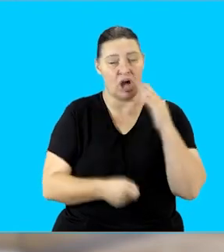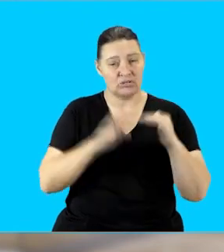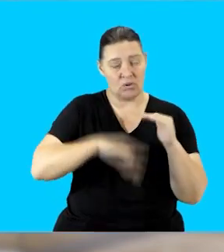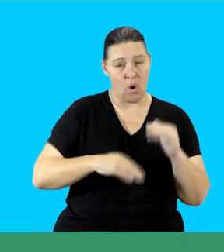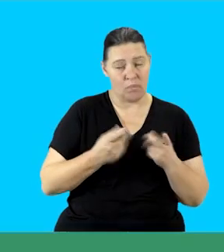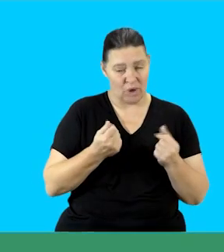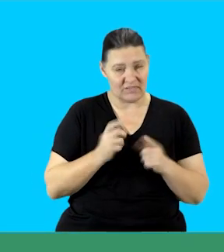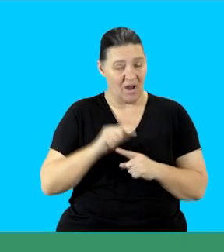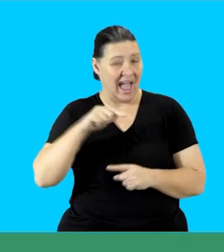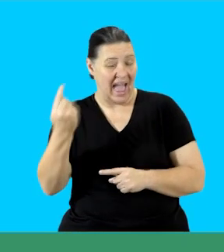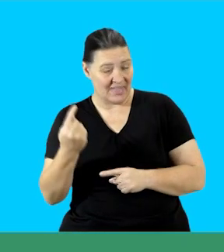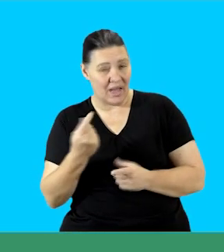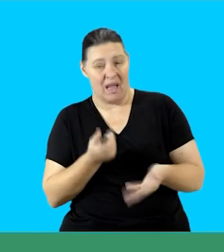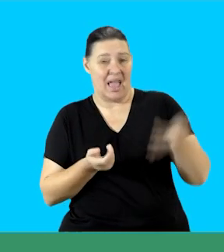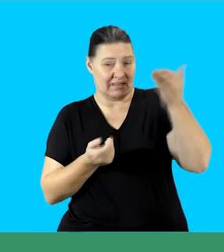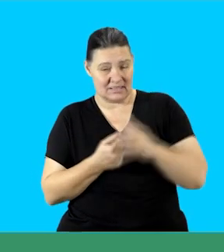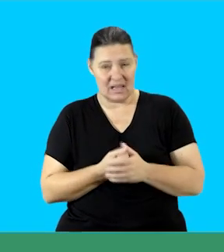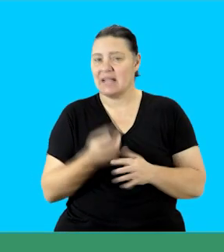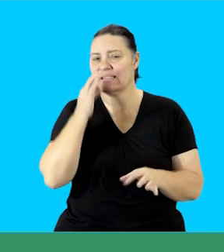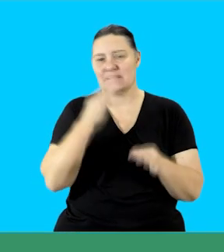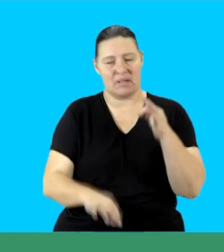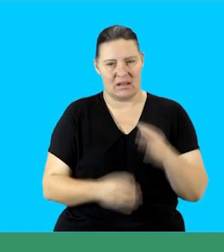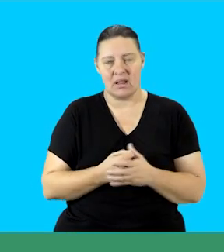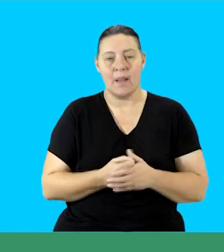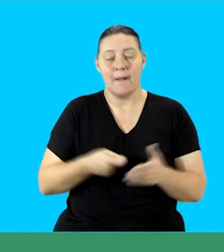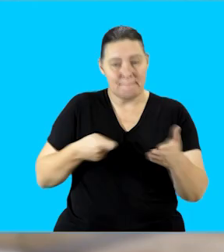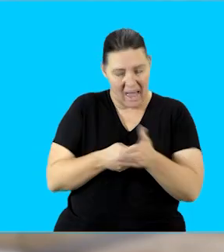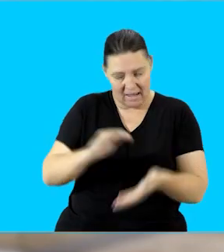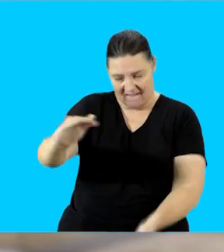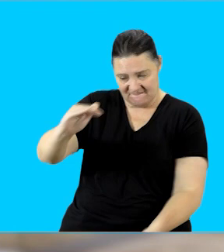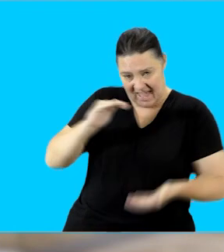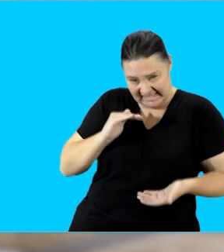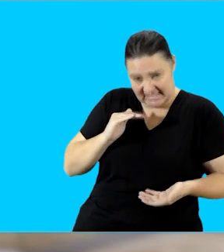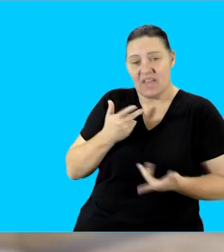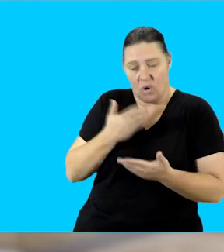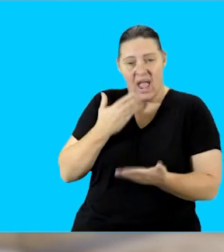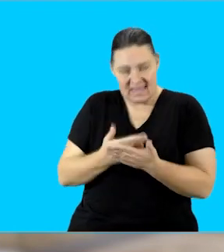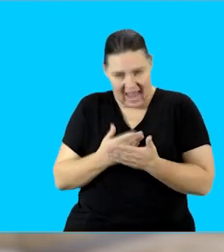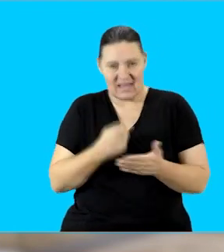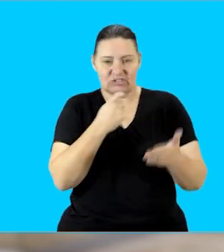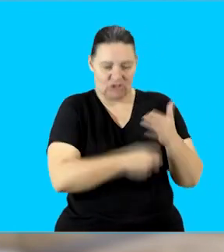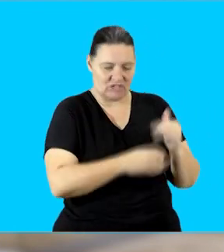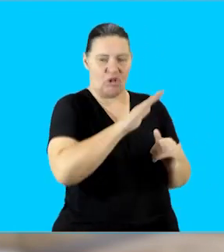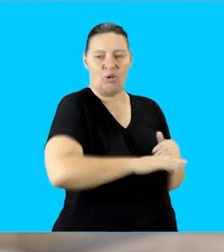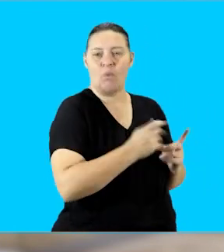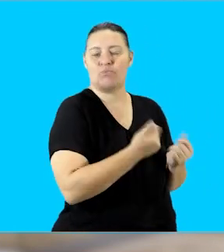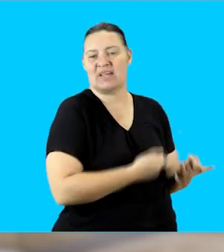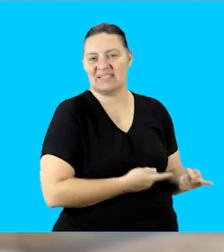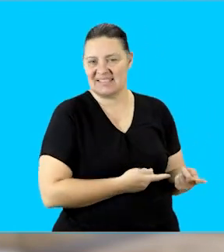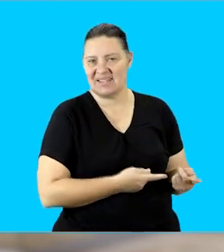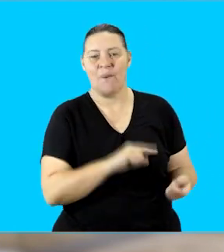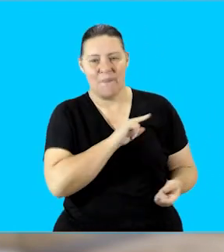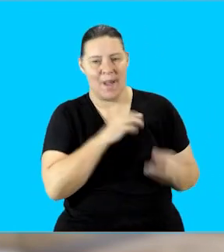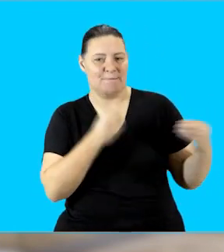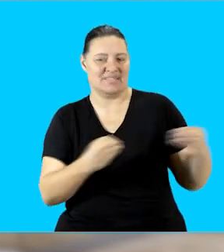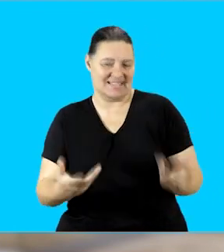lower prices than that of other businesses. It's simple. Buy in bulk so that you can be able to do what? To charge lower